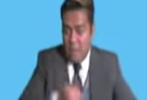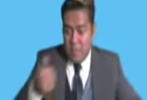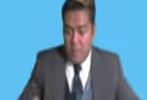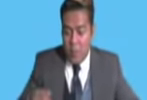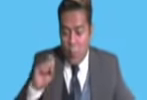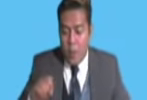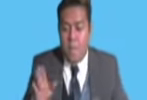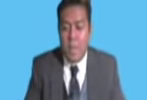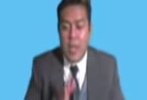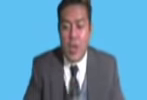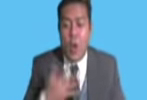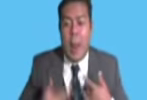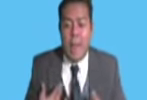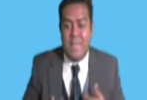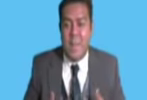make your life better?